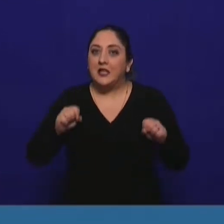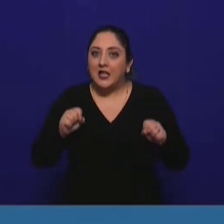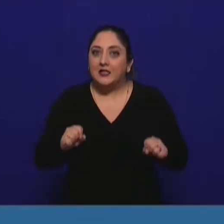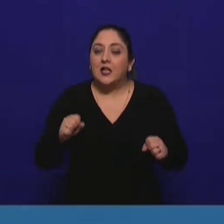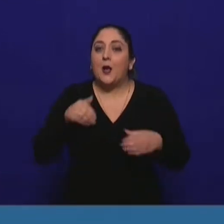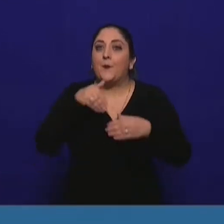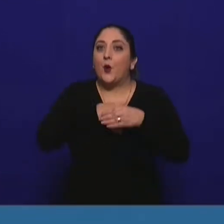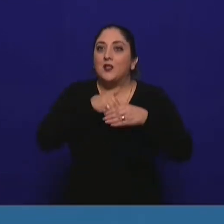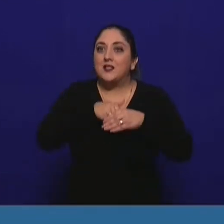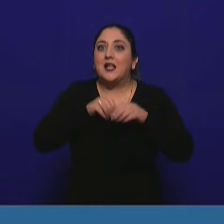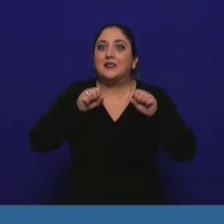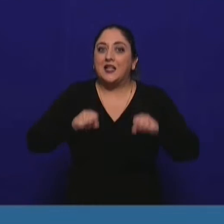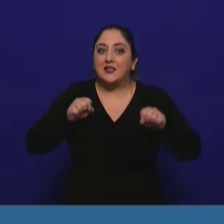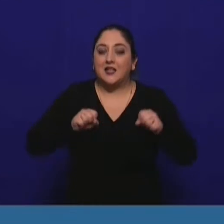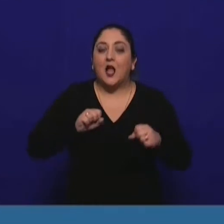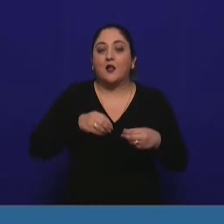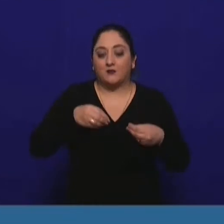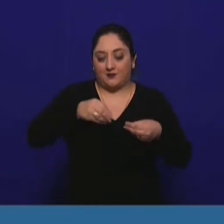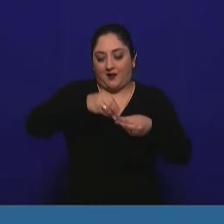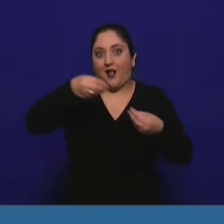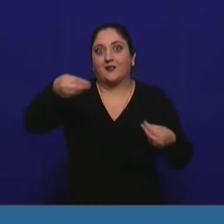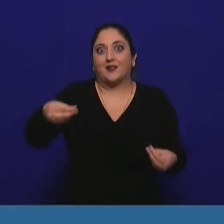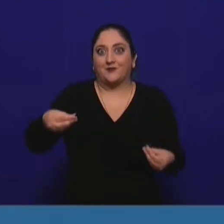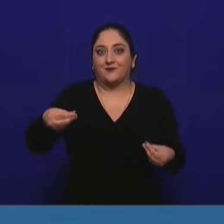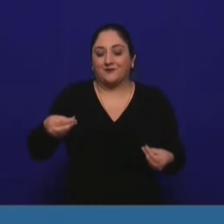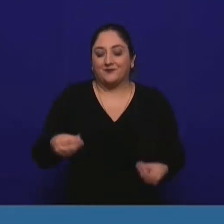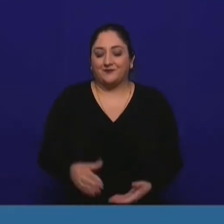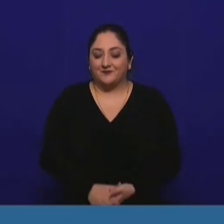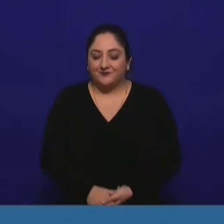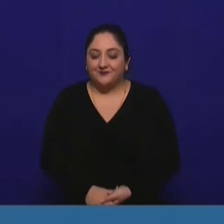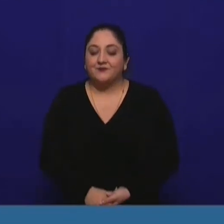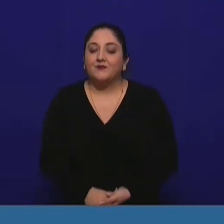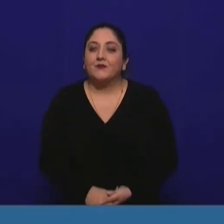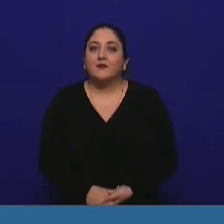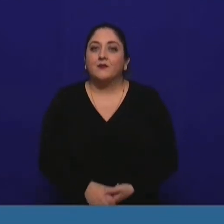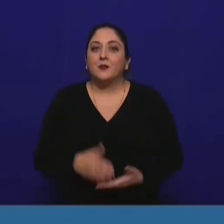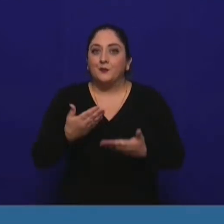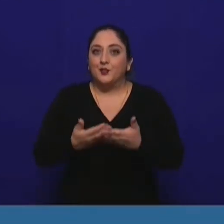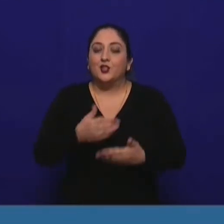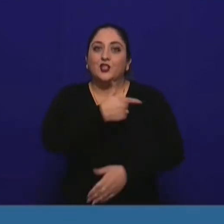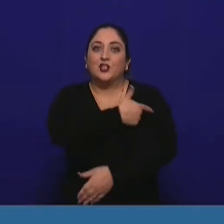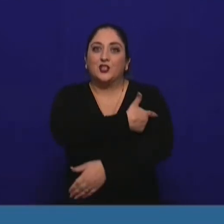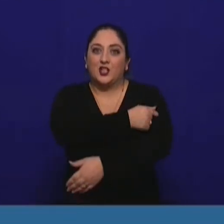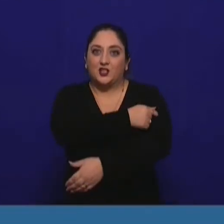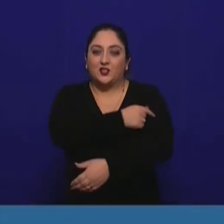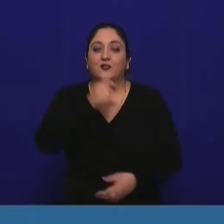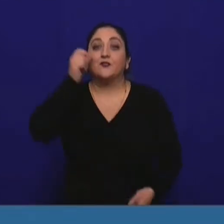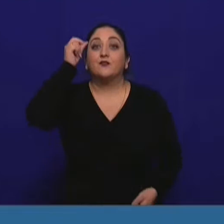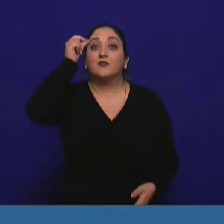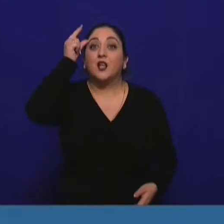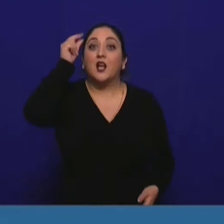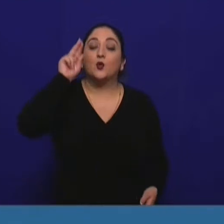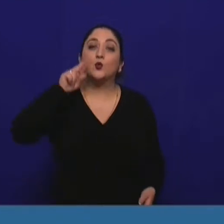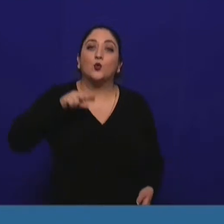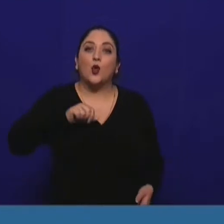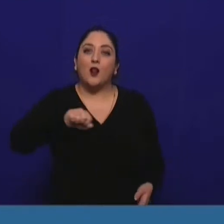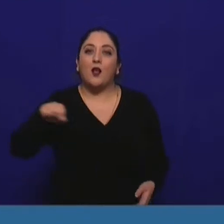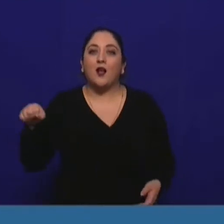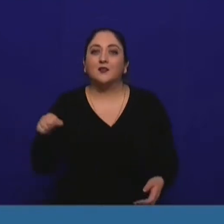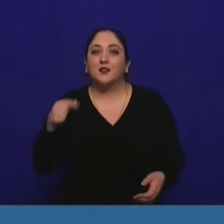il-ġimgħat li ġejjin nkun qegħdin nibatu għalikom. Nfakkar ukoll li aħna rajna kif nistgħu dejjem